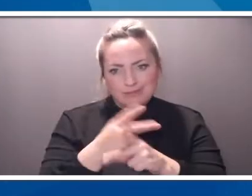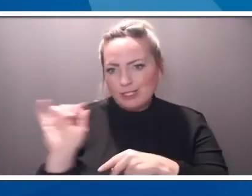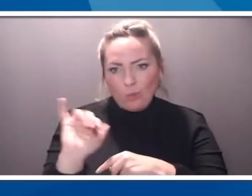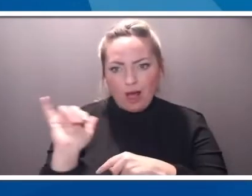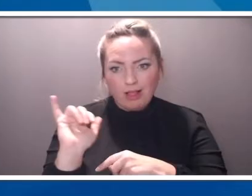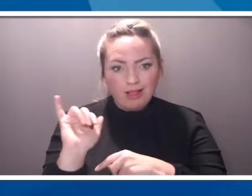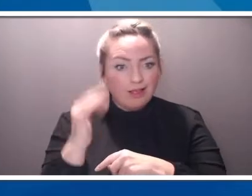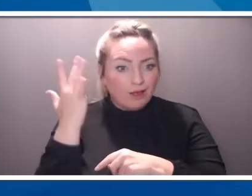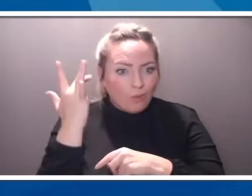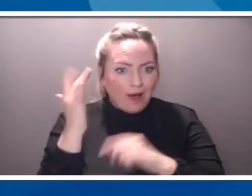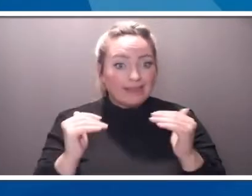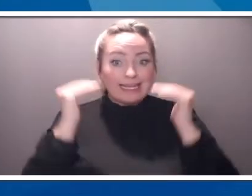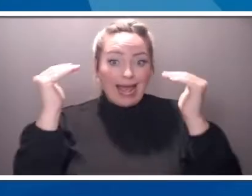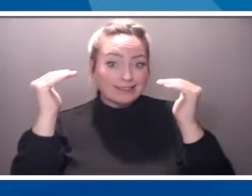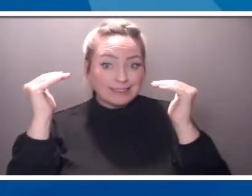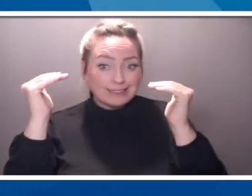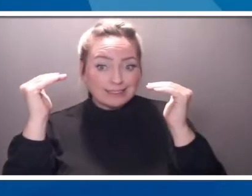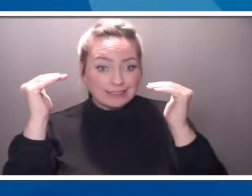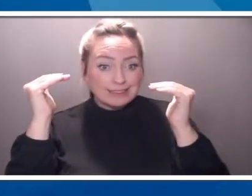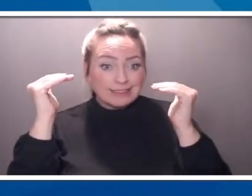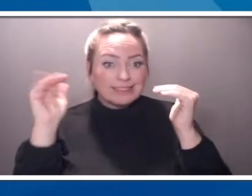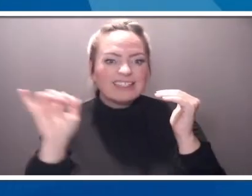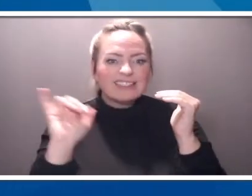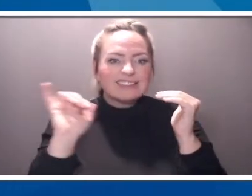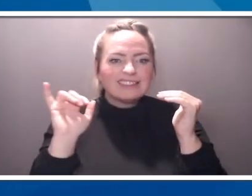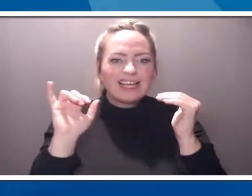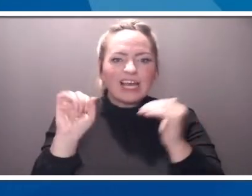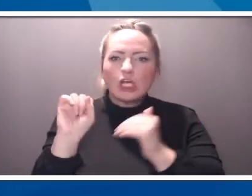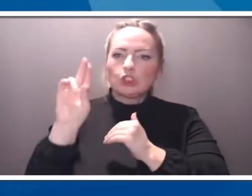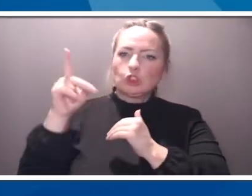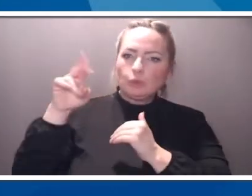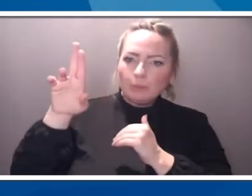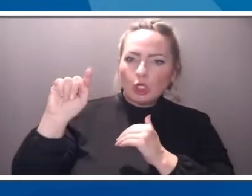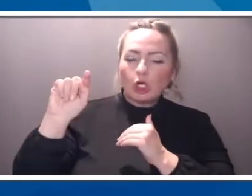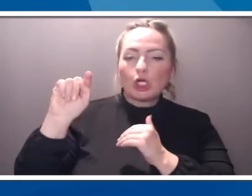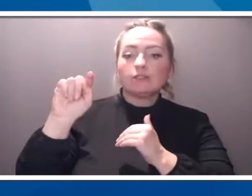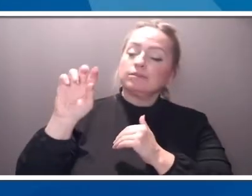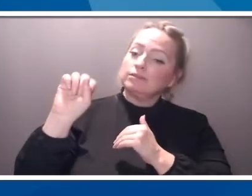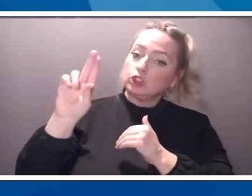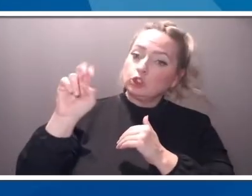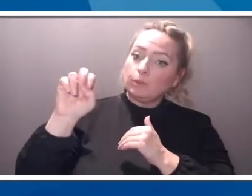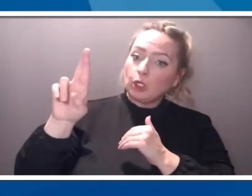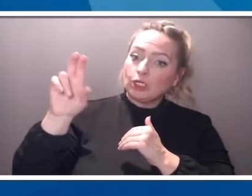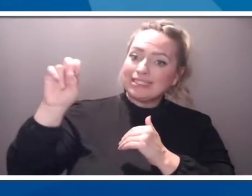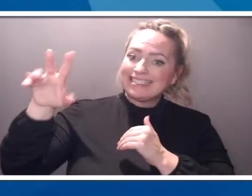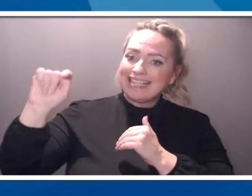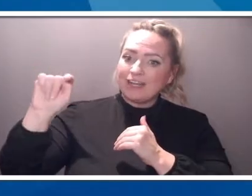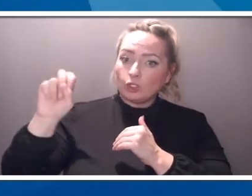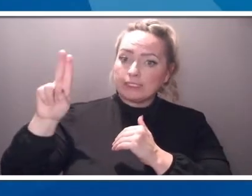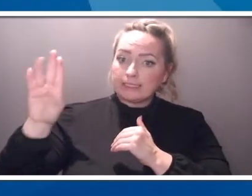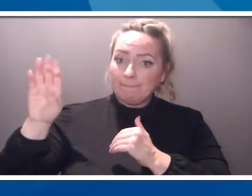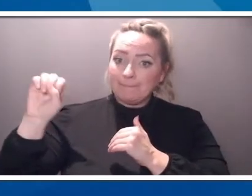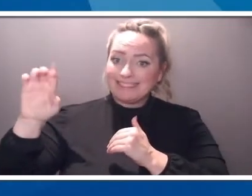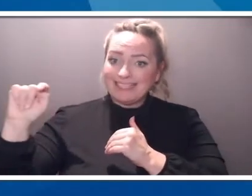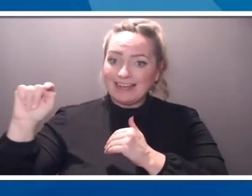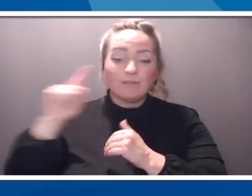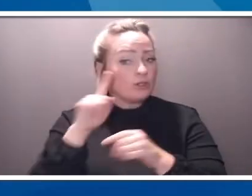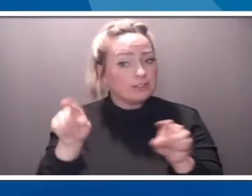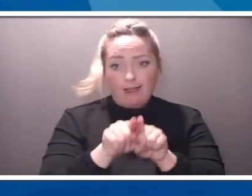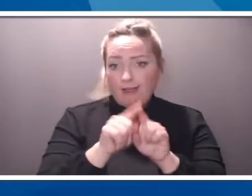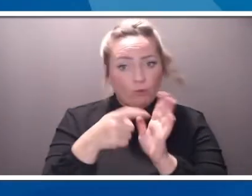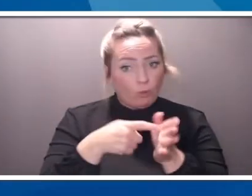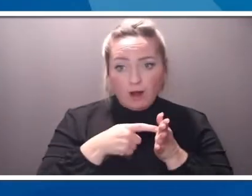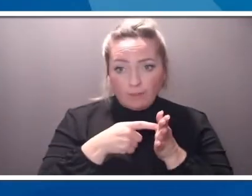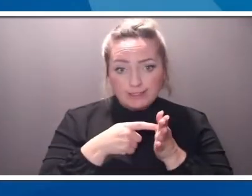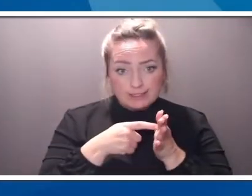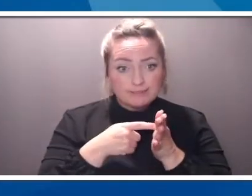the enhanced versions as well, because the enhanced ones are like a superset or a subset, depending which way you look at it,